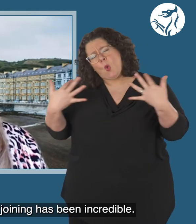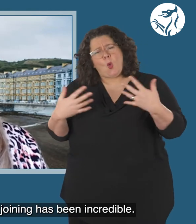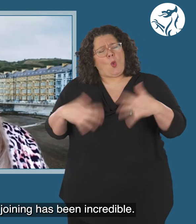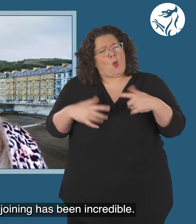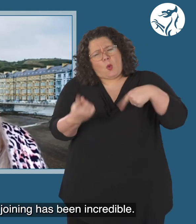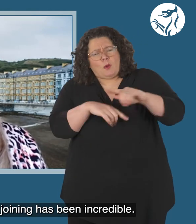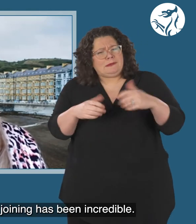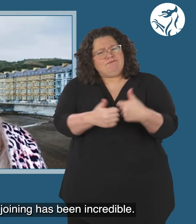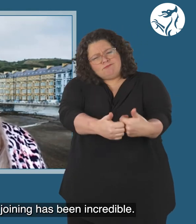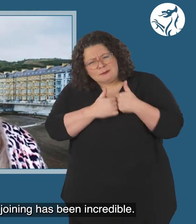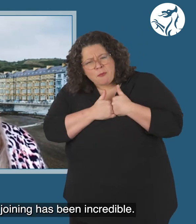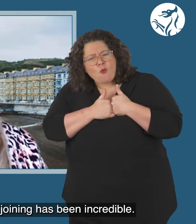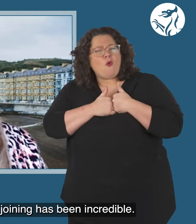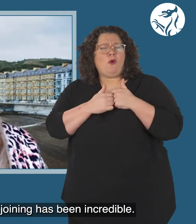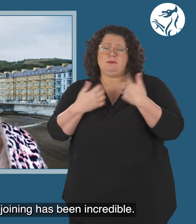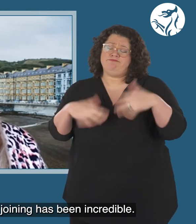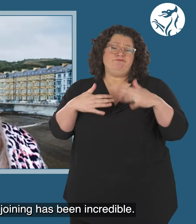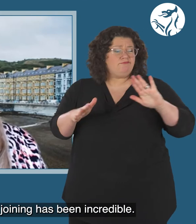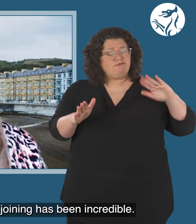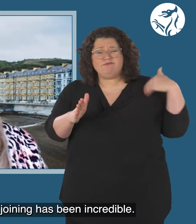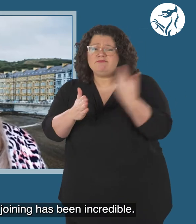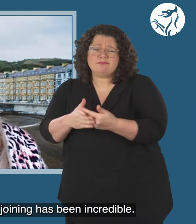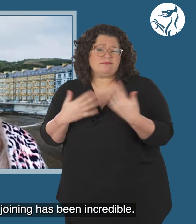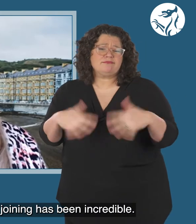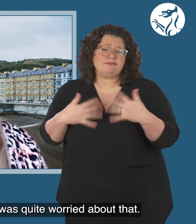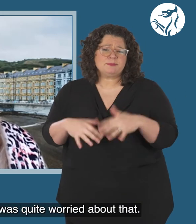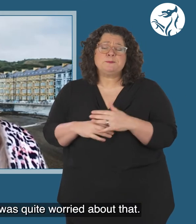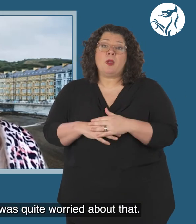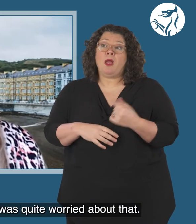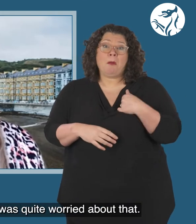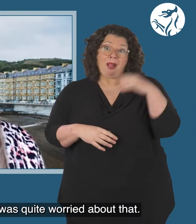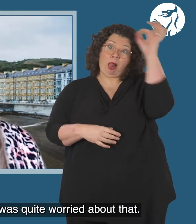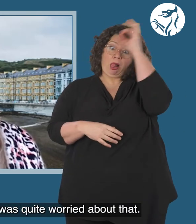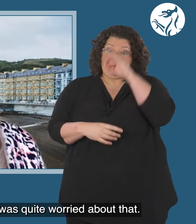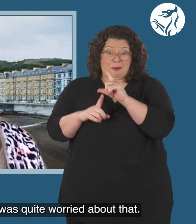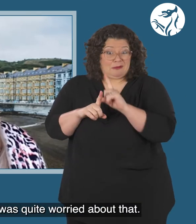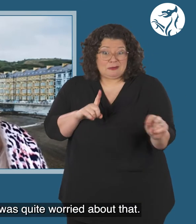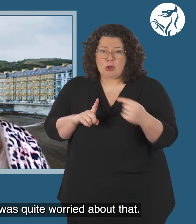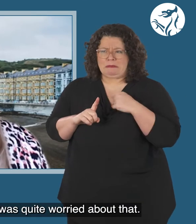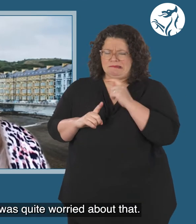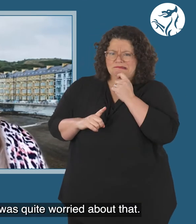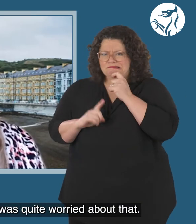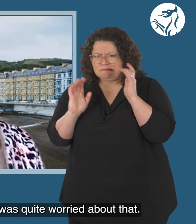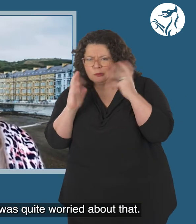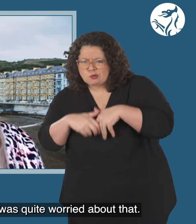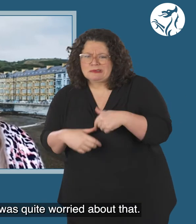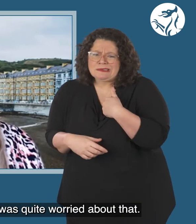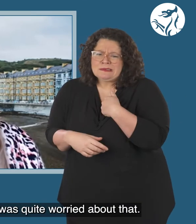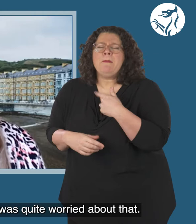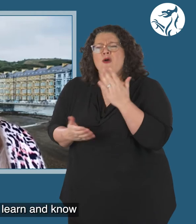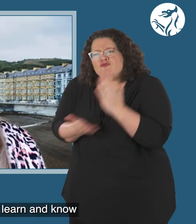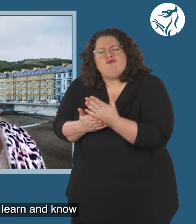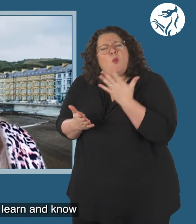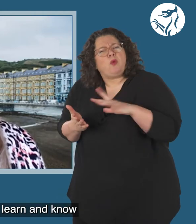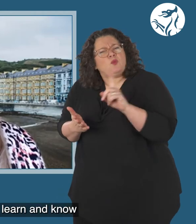the support I've had since joining has been incredible. I knew very little about digital and I was quite worried about that.